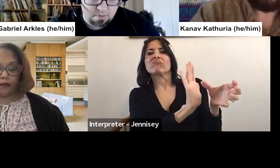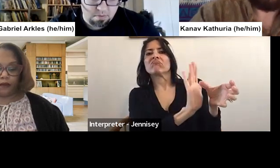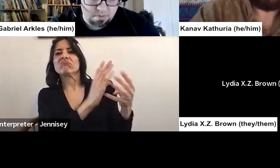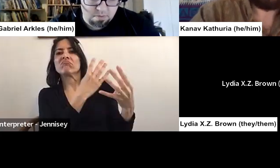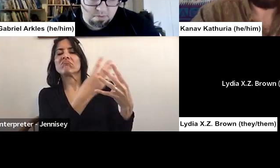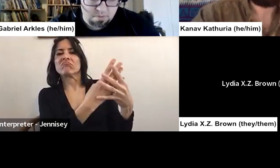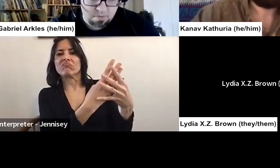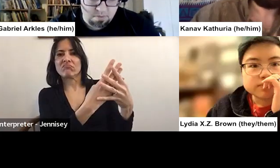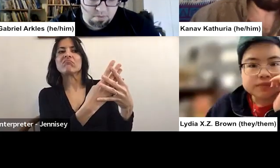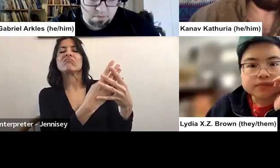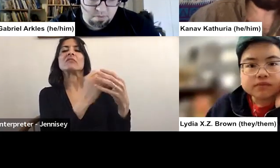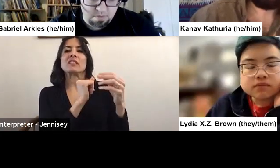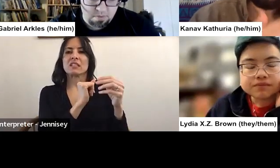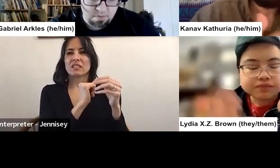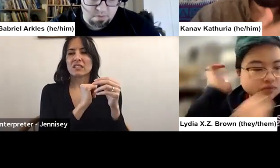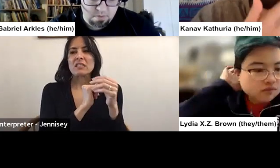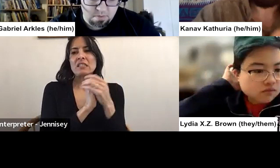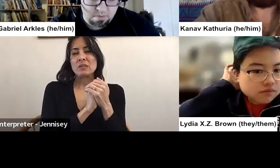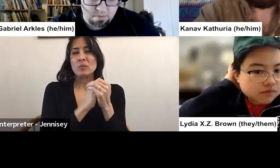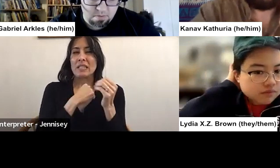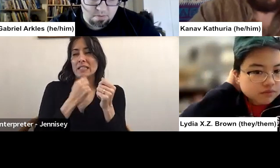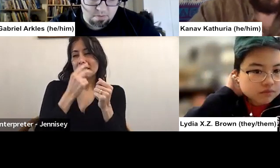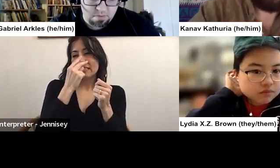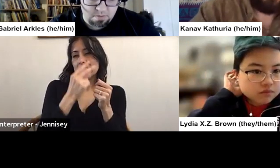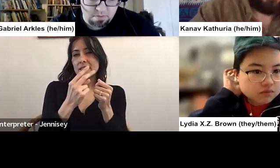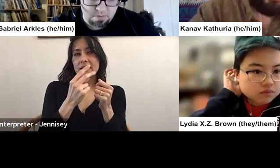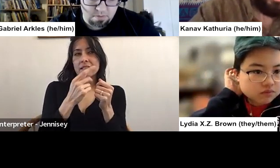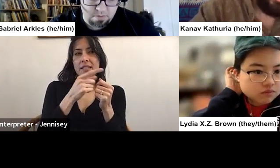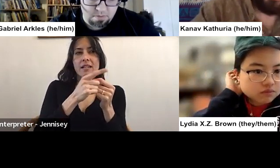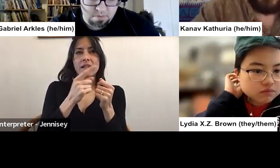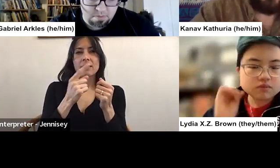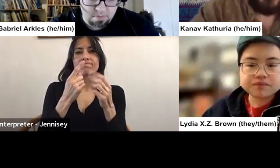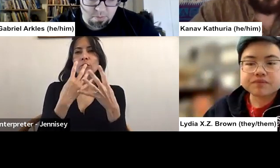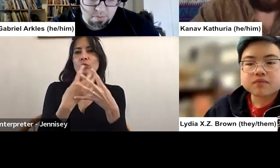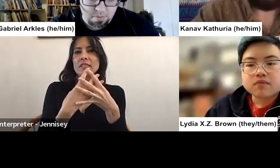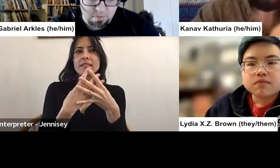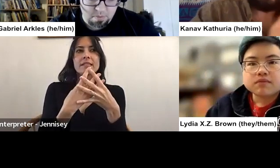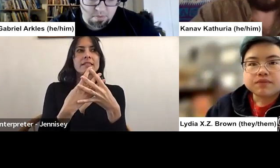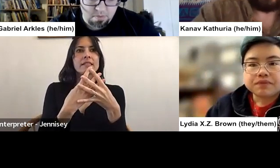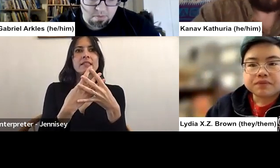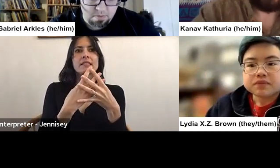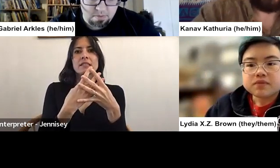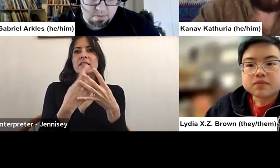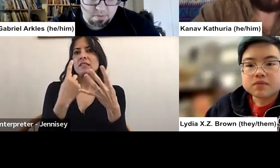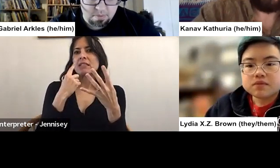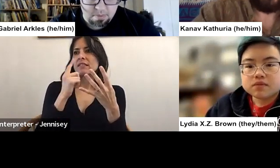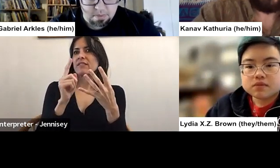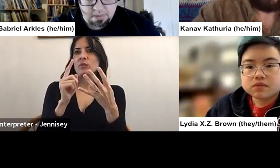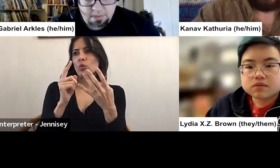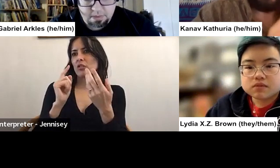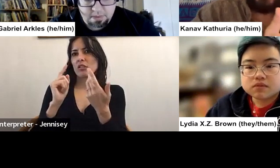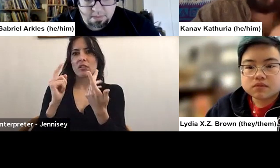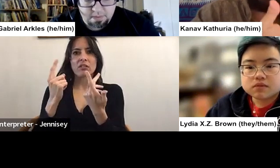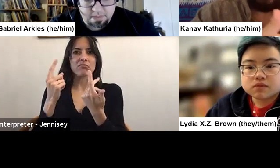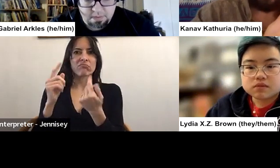that have produced food apartheid. And really seeing prisons as these warehouses for a racialized surplus population.